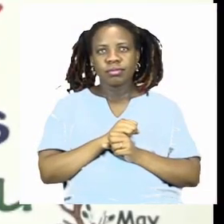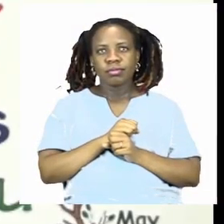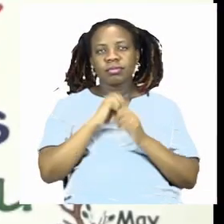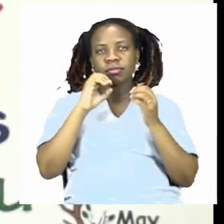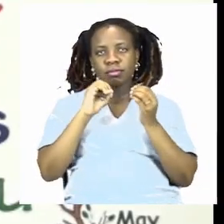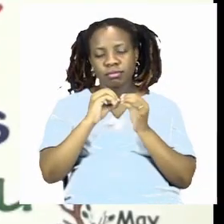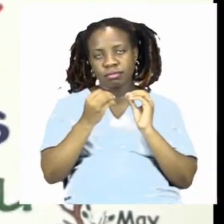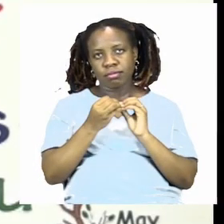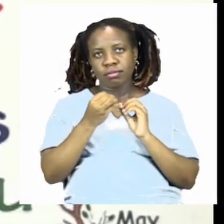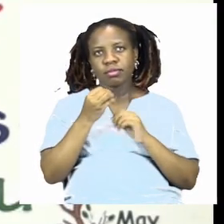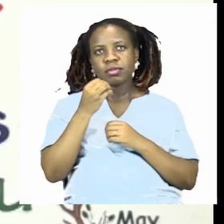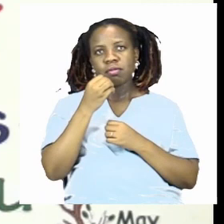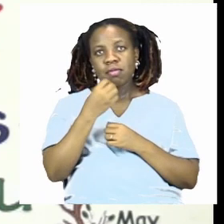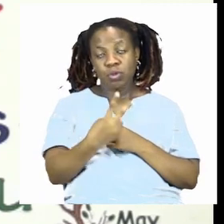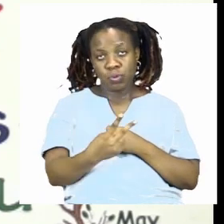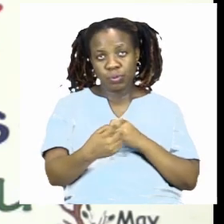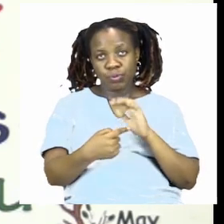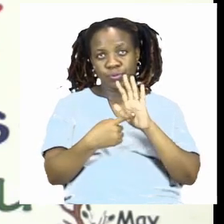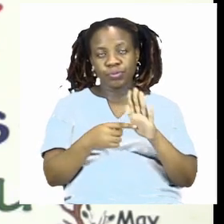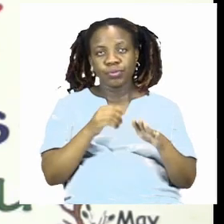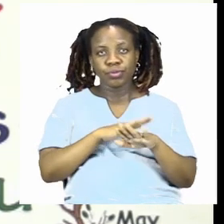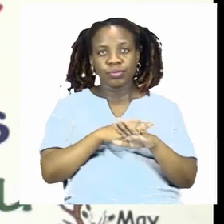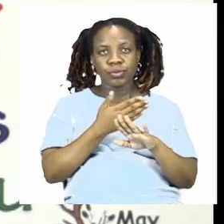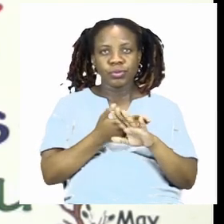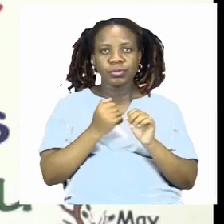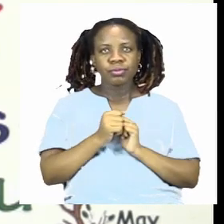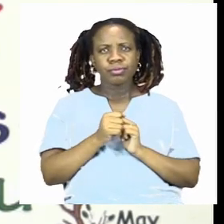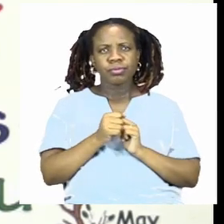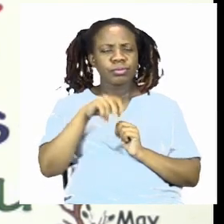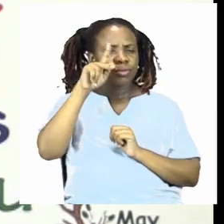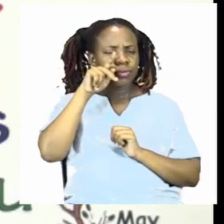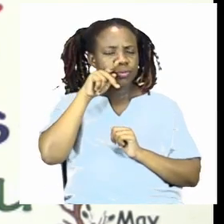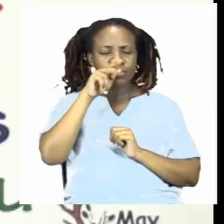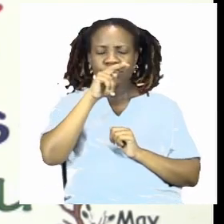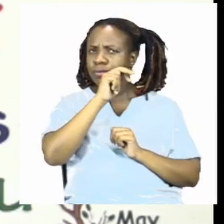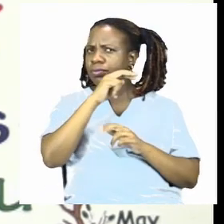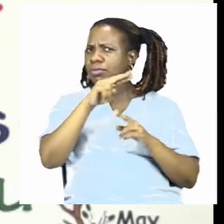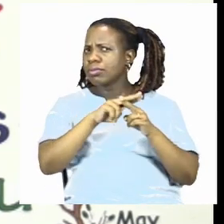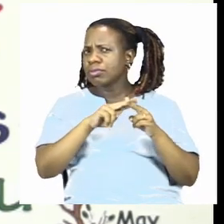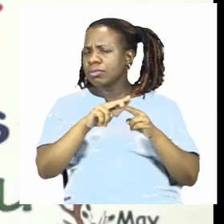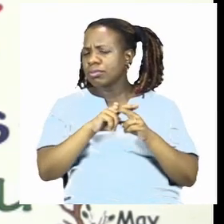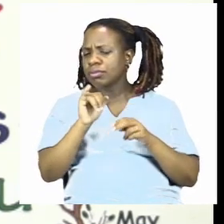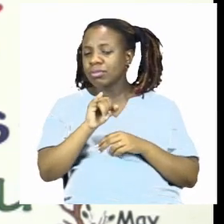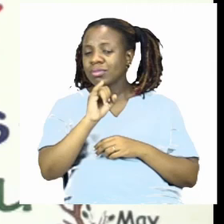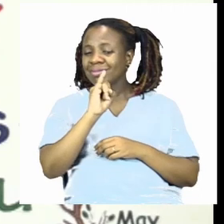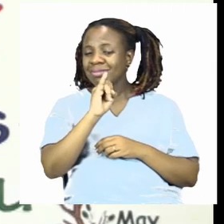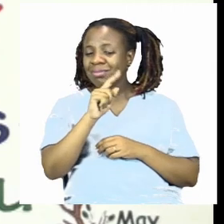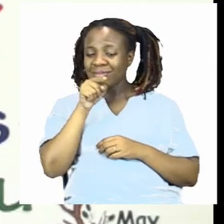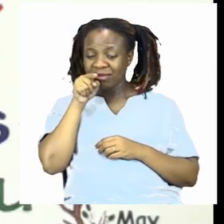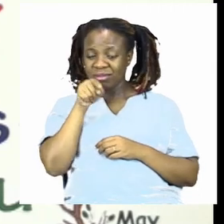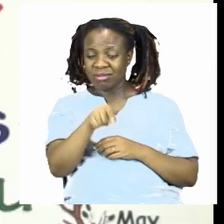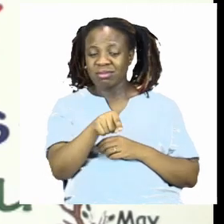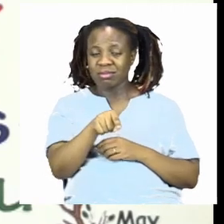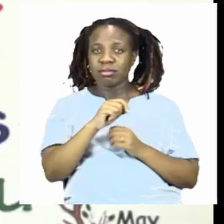space already. So the pronoun that we used for number 2 is the word it. So the